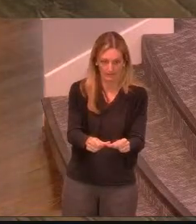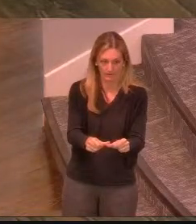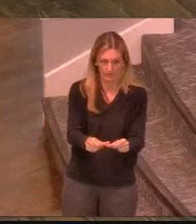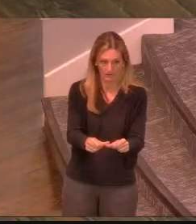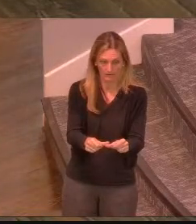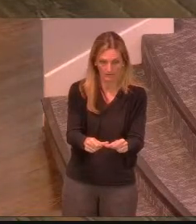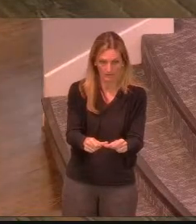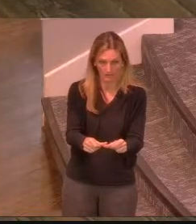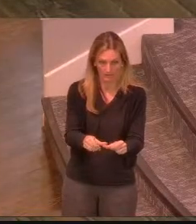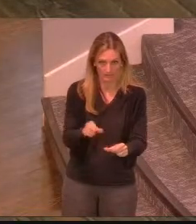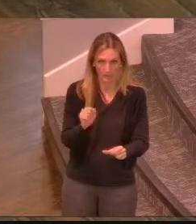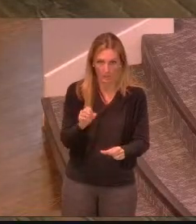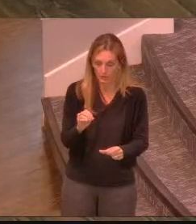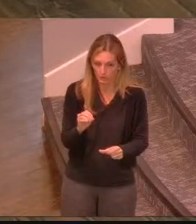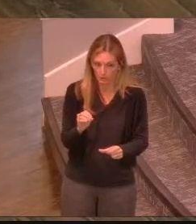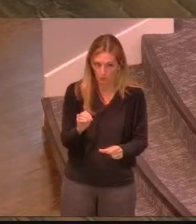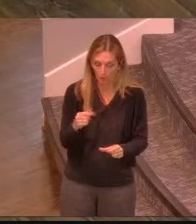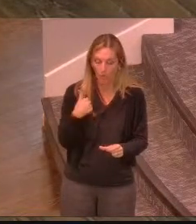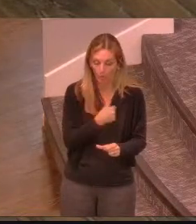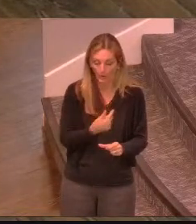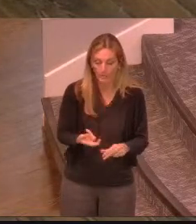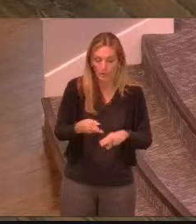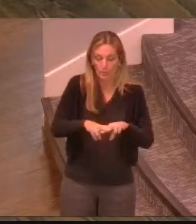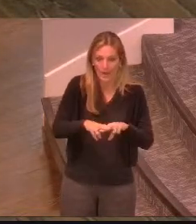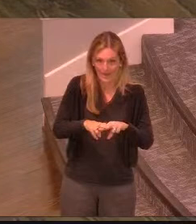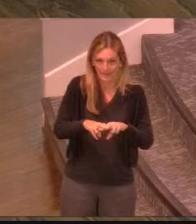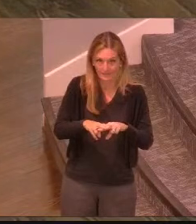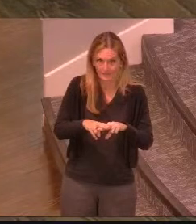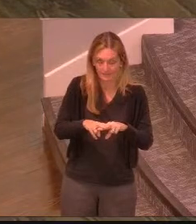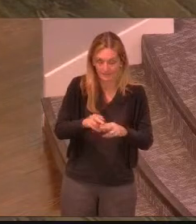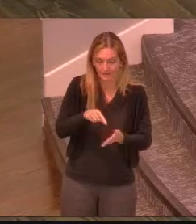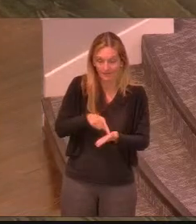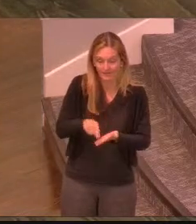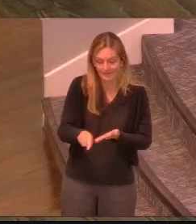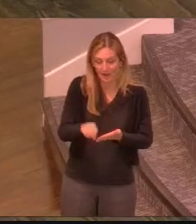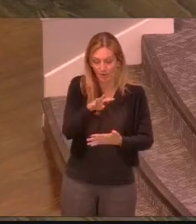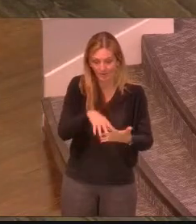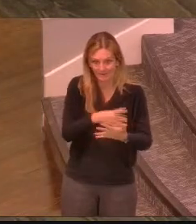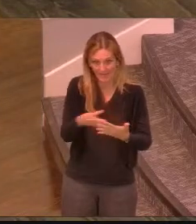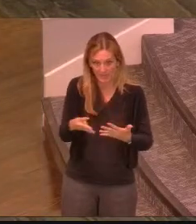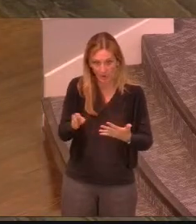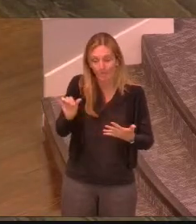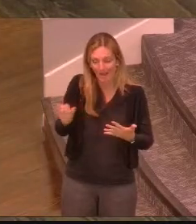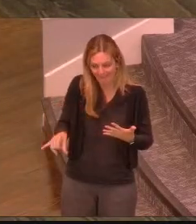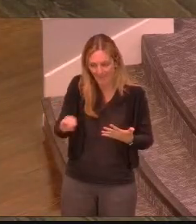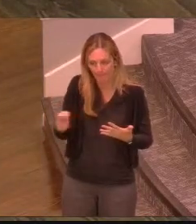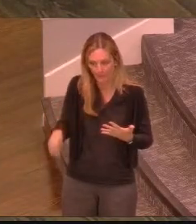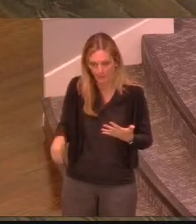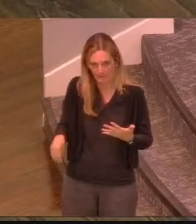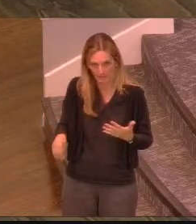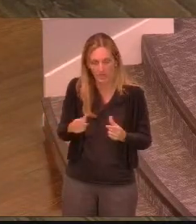schedule. So we would raise the salary schedule by that amount. Then each year, you as a board have